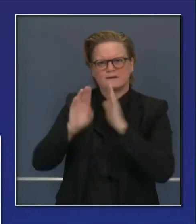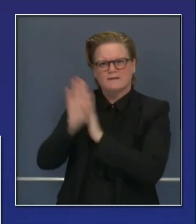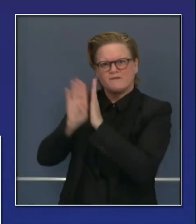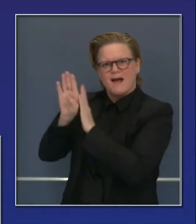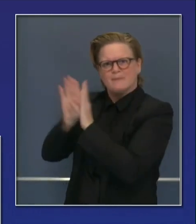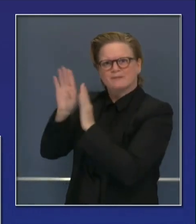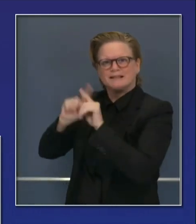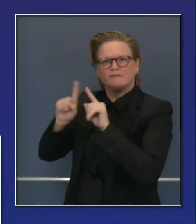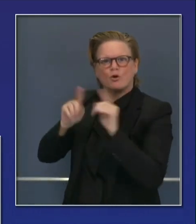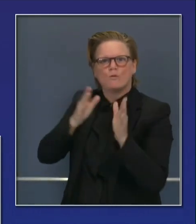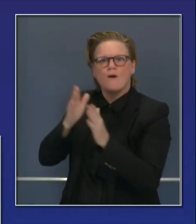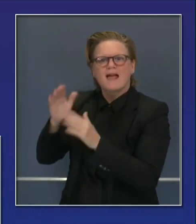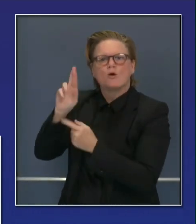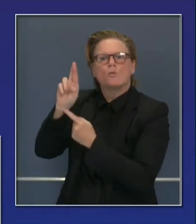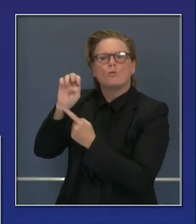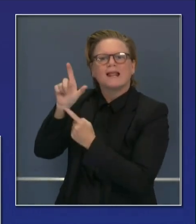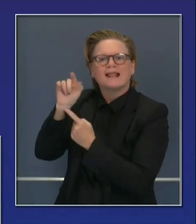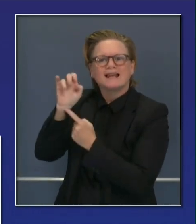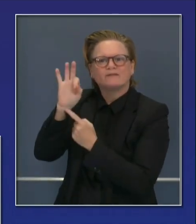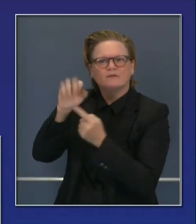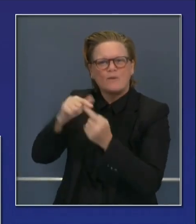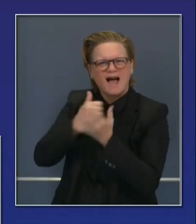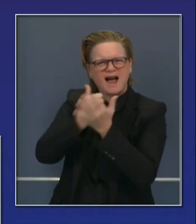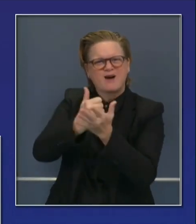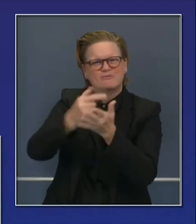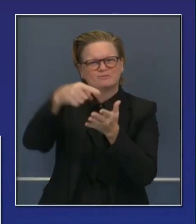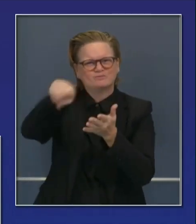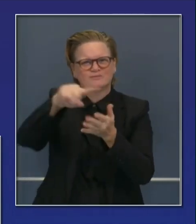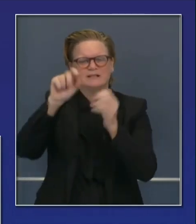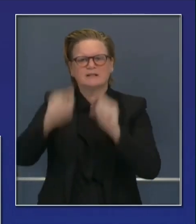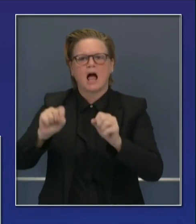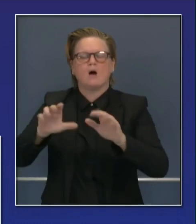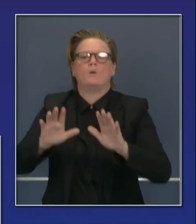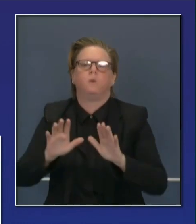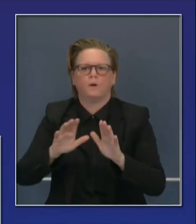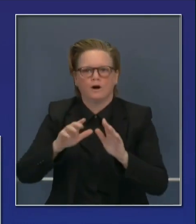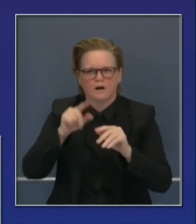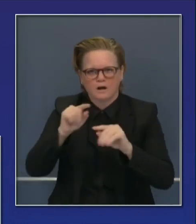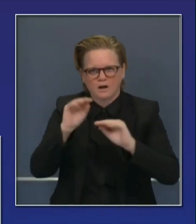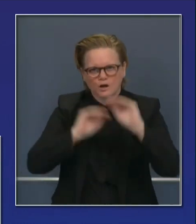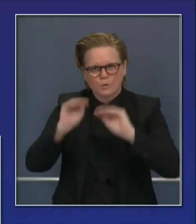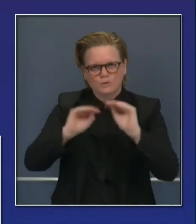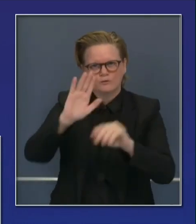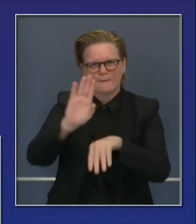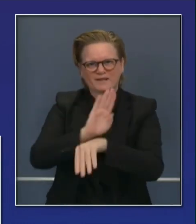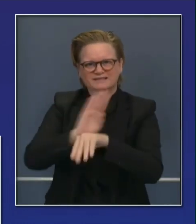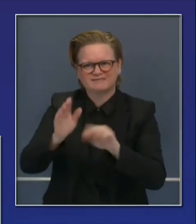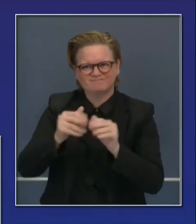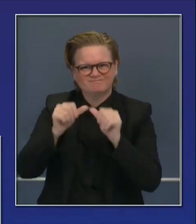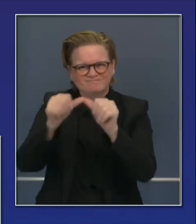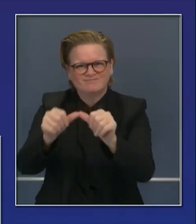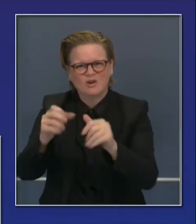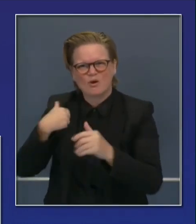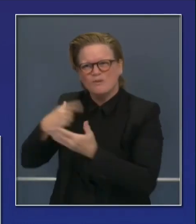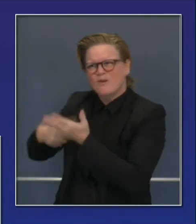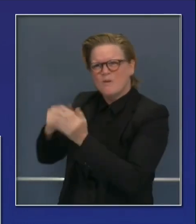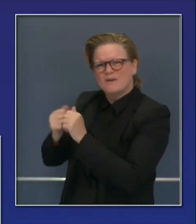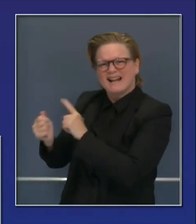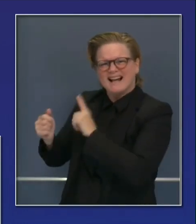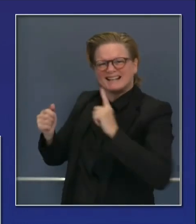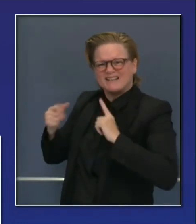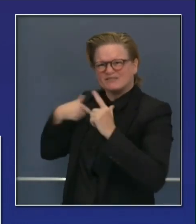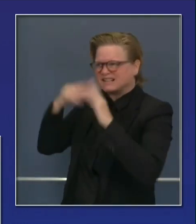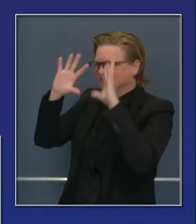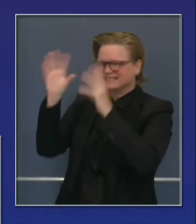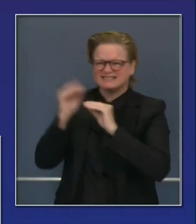that process, working with the legislature, getting their input and ideas. I'm putting together next year's budget in real time,